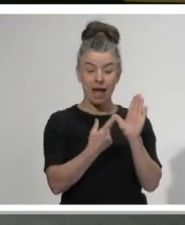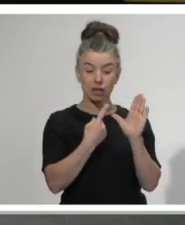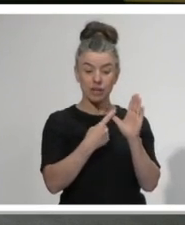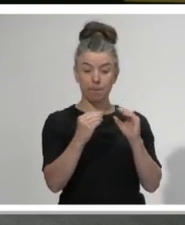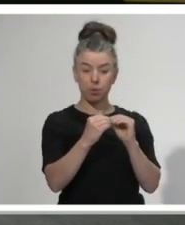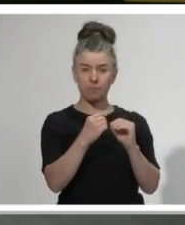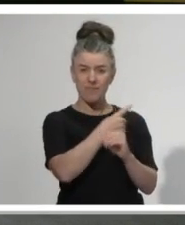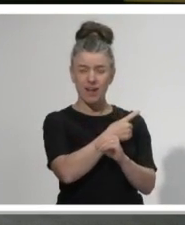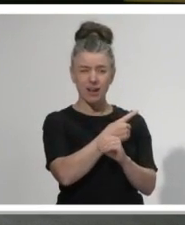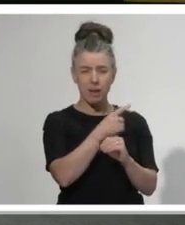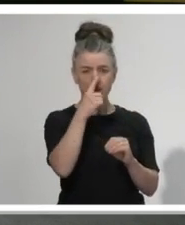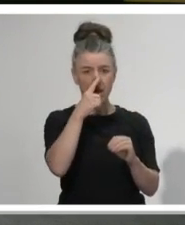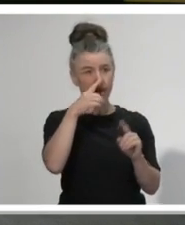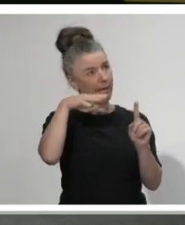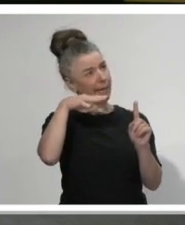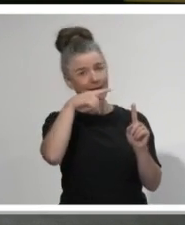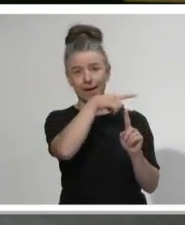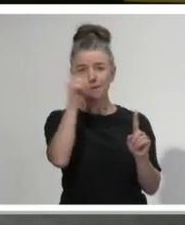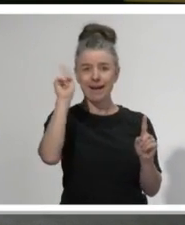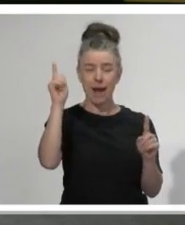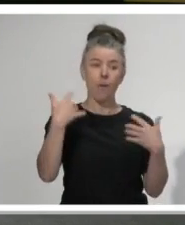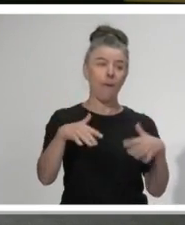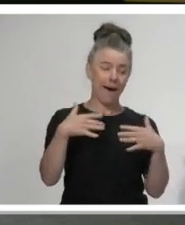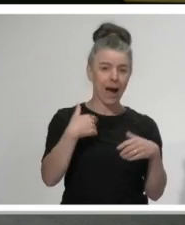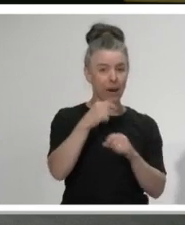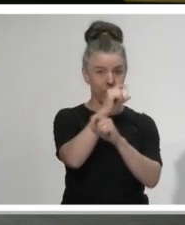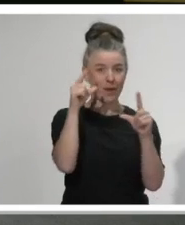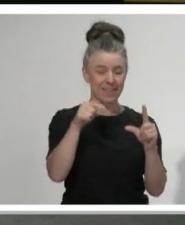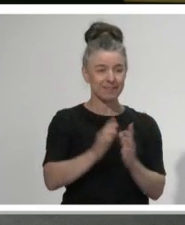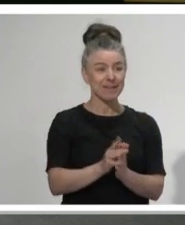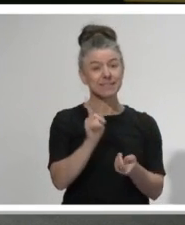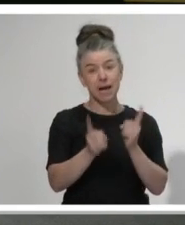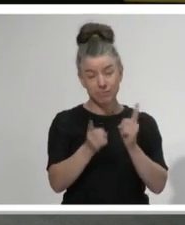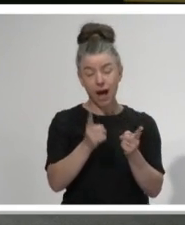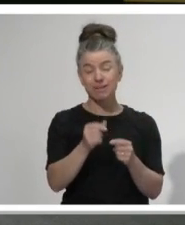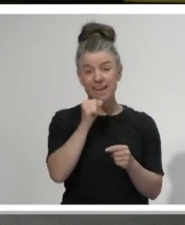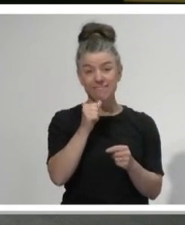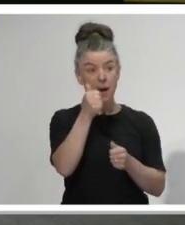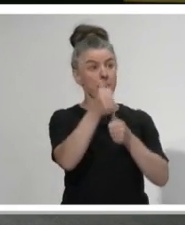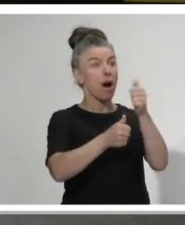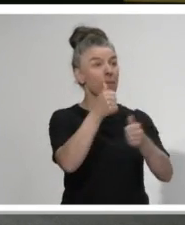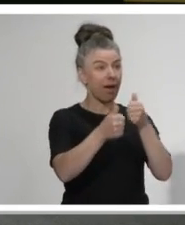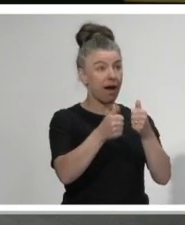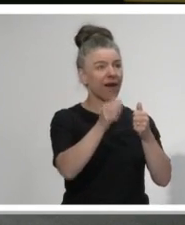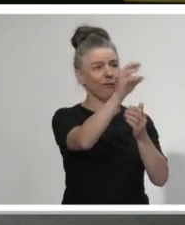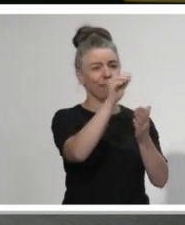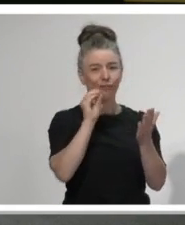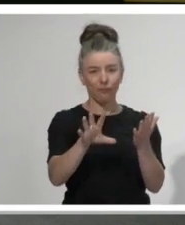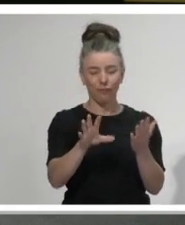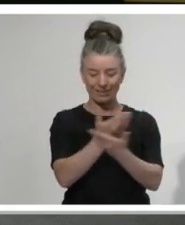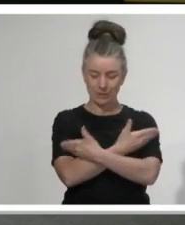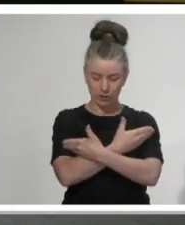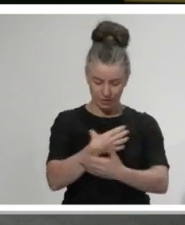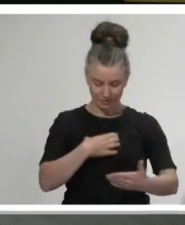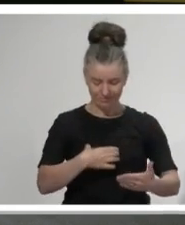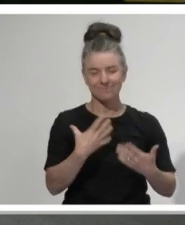somewhat of a cult figure in New Zealand, and from time to time that means you end up on T-shirts and tea towels and so on. At